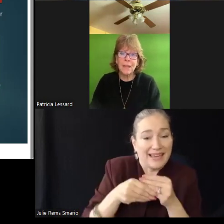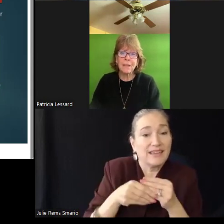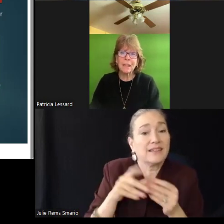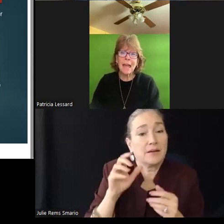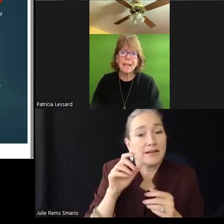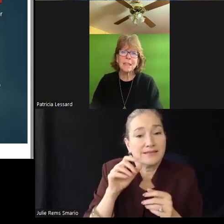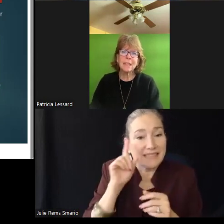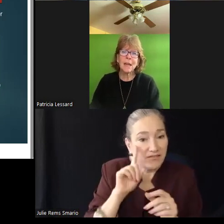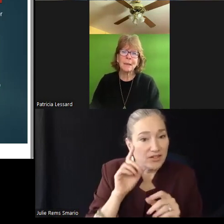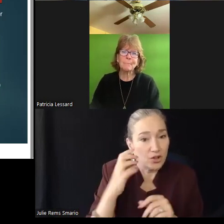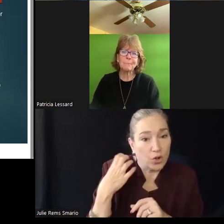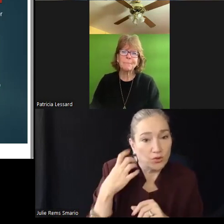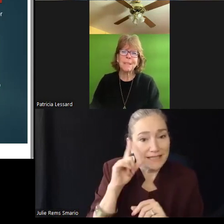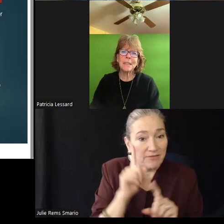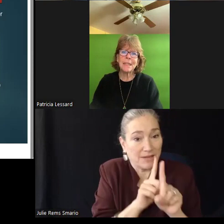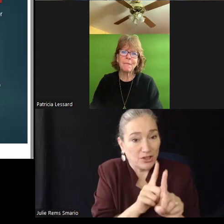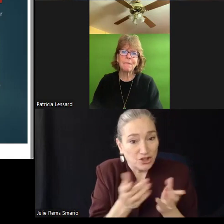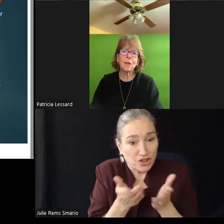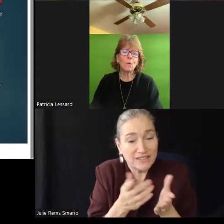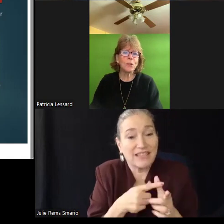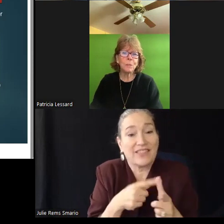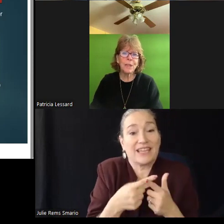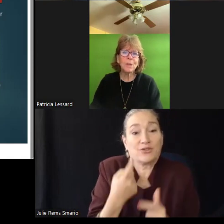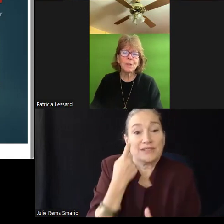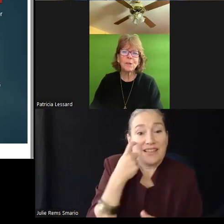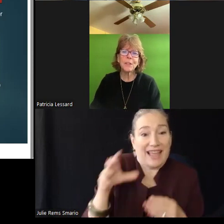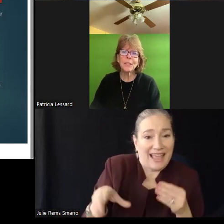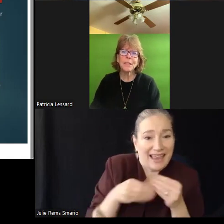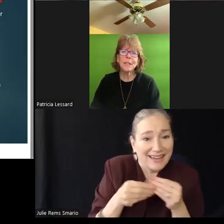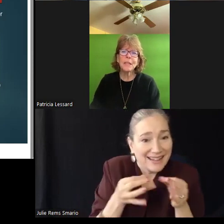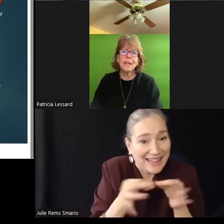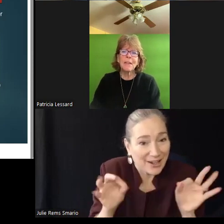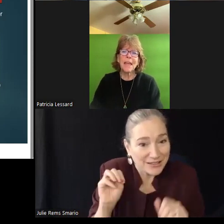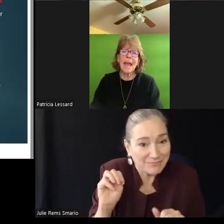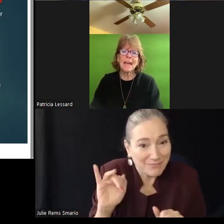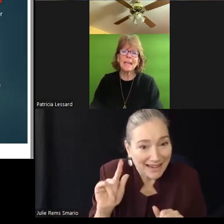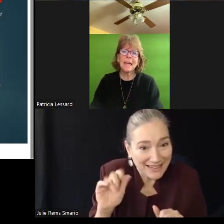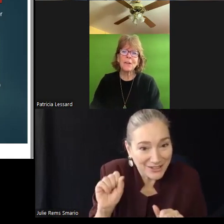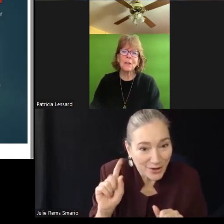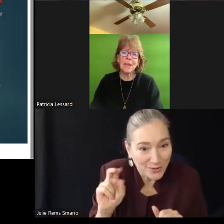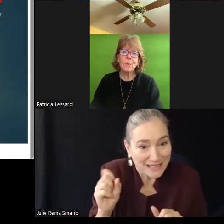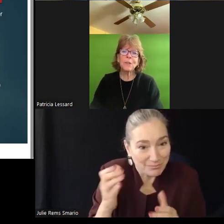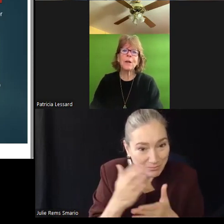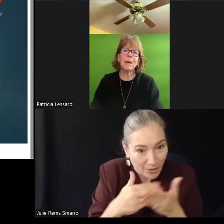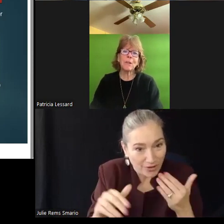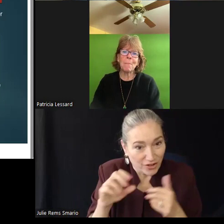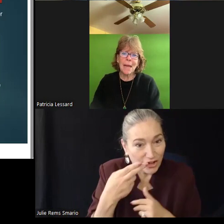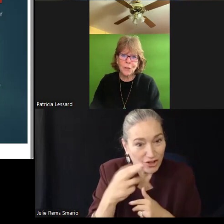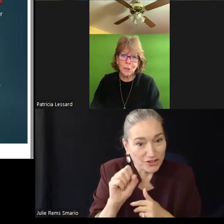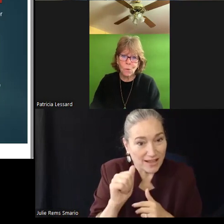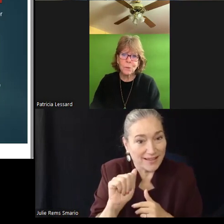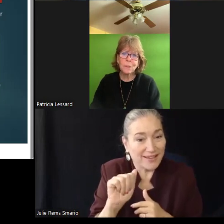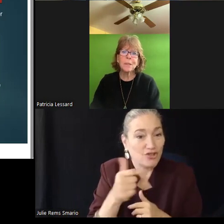I think at the last deaf coaches mentoring services, they added other language about